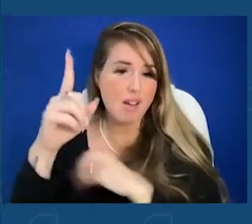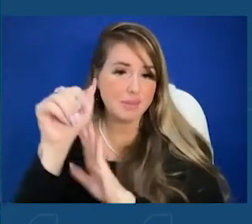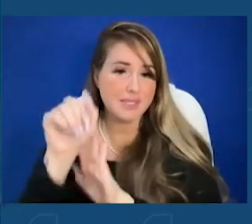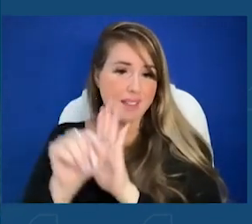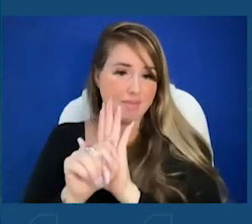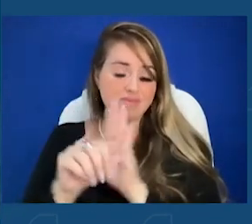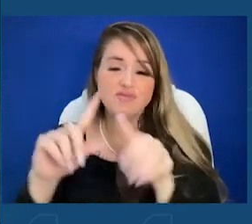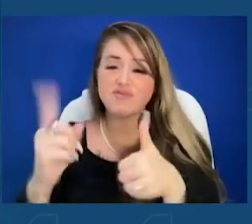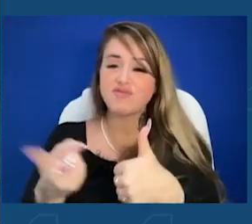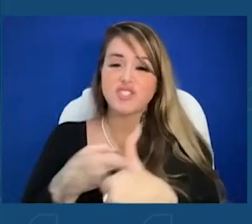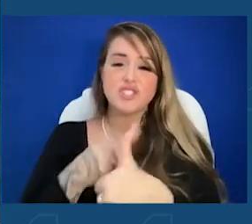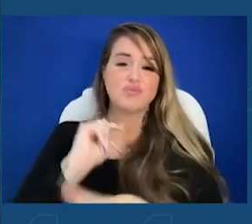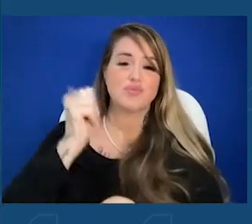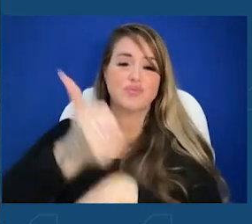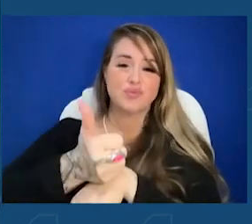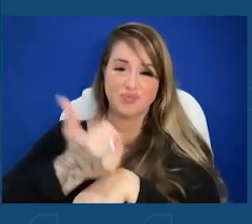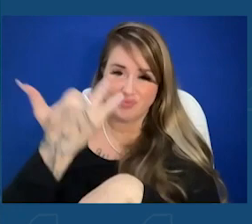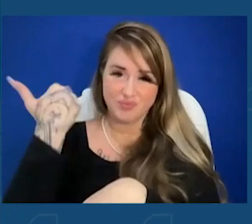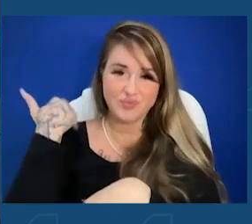first.